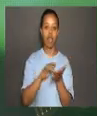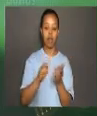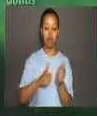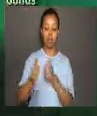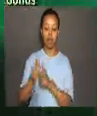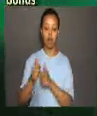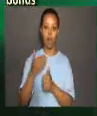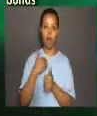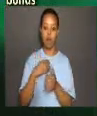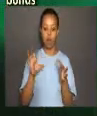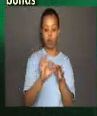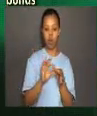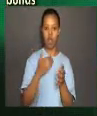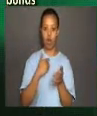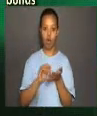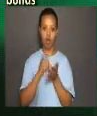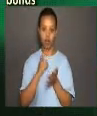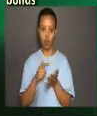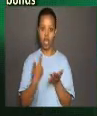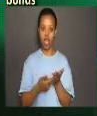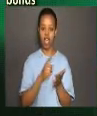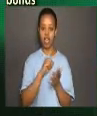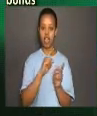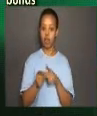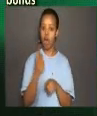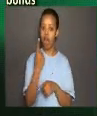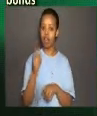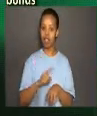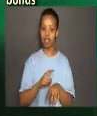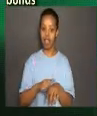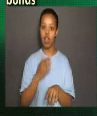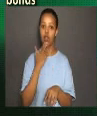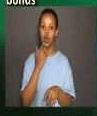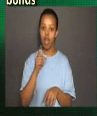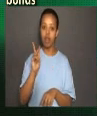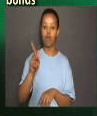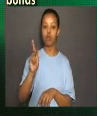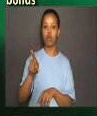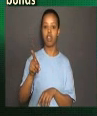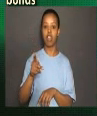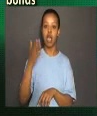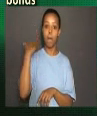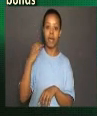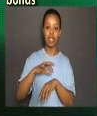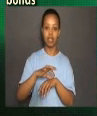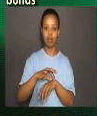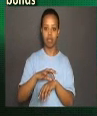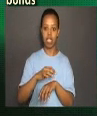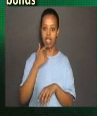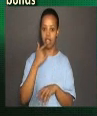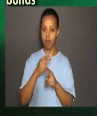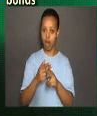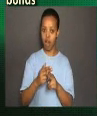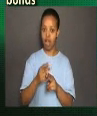next. This is sometimes called a sugar-phosphate backbone because it